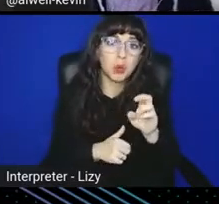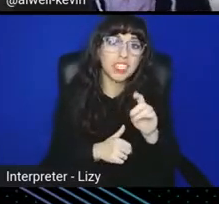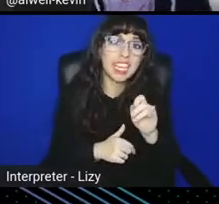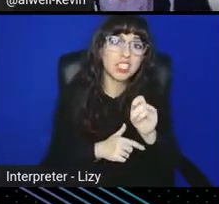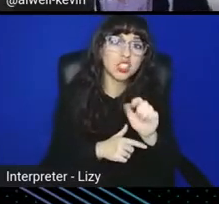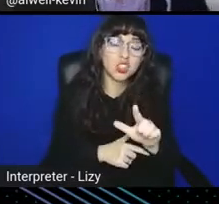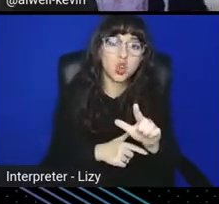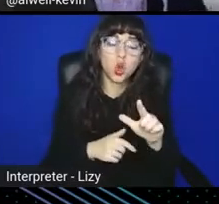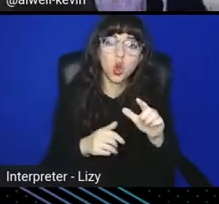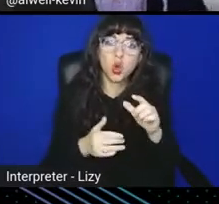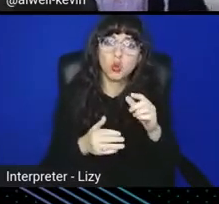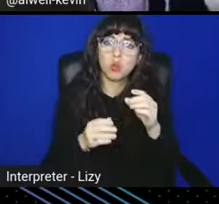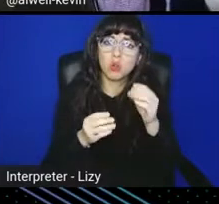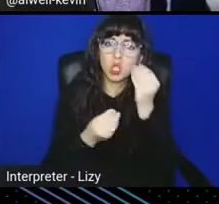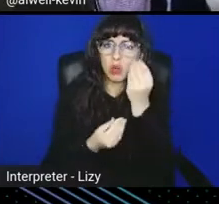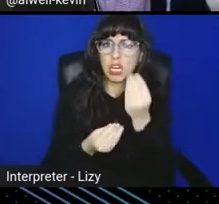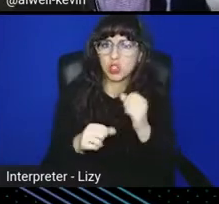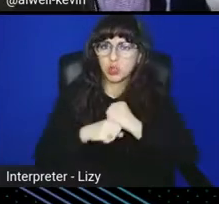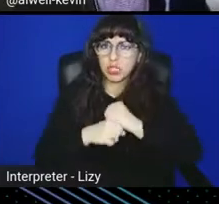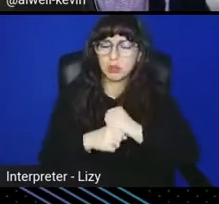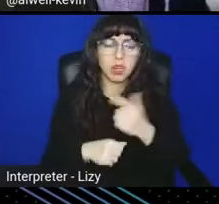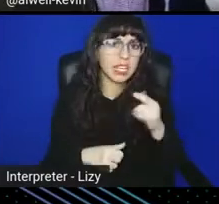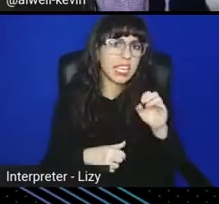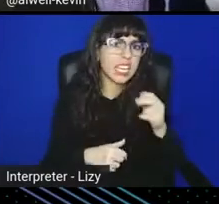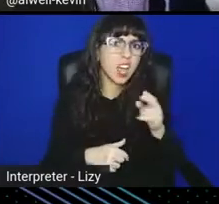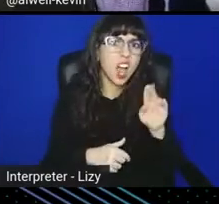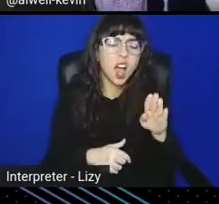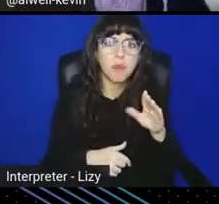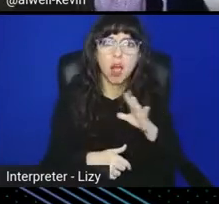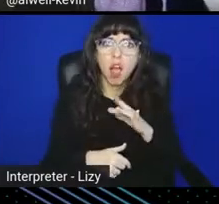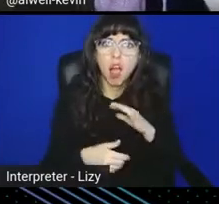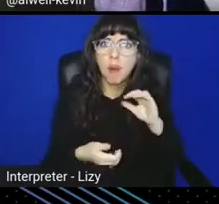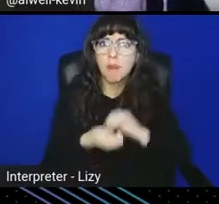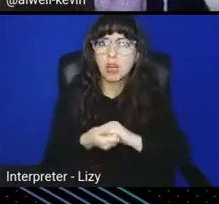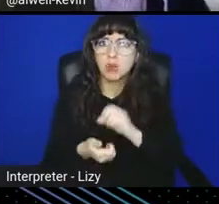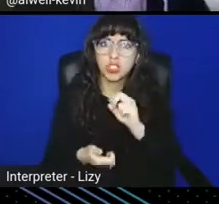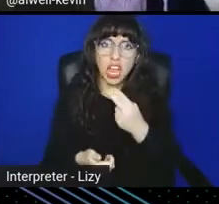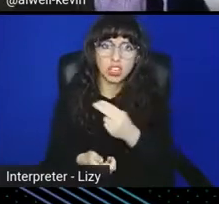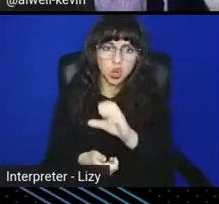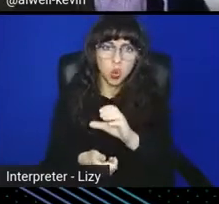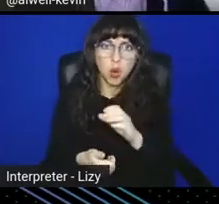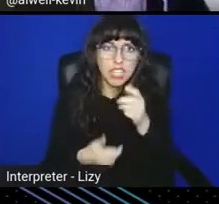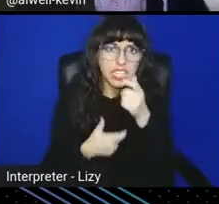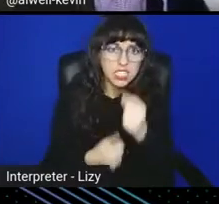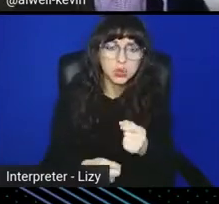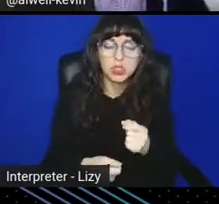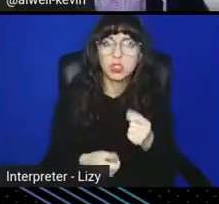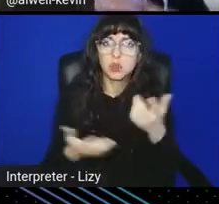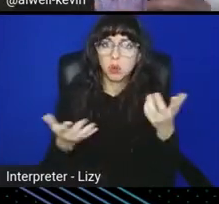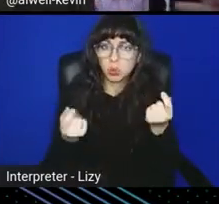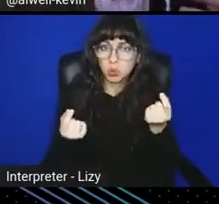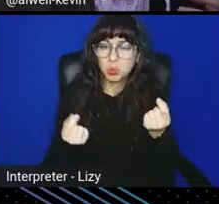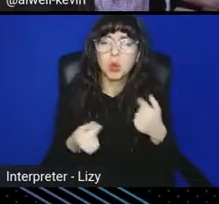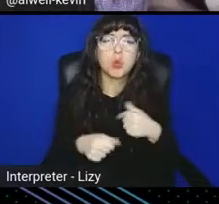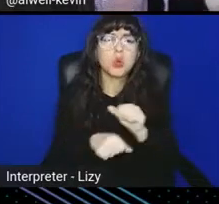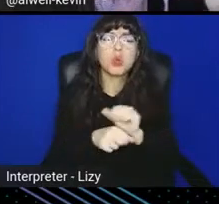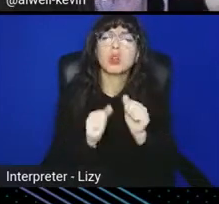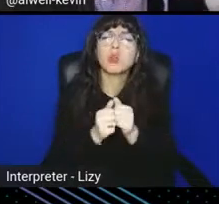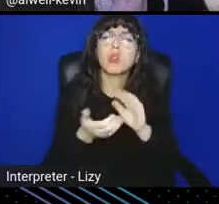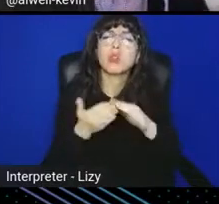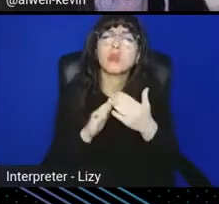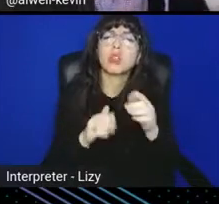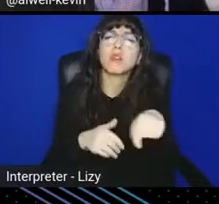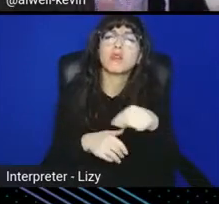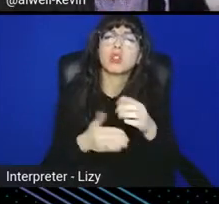GitHub's doing something really interesting here in partnership with HashiCorp, which is we're working with the community of service providers to